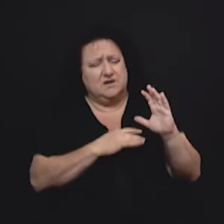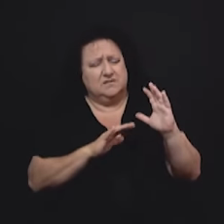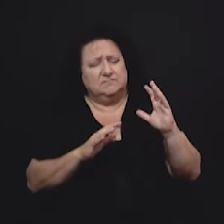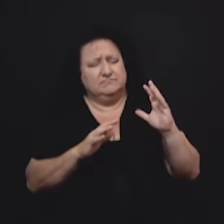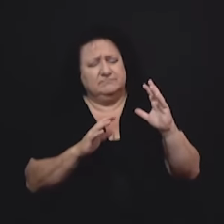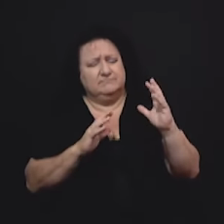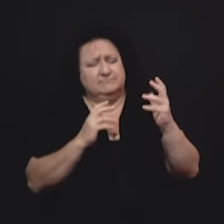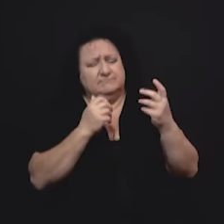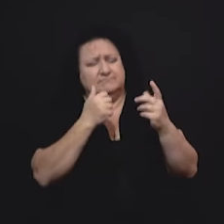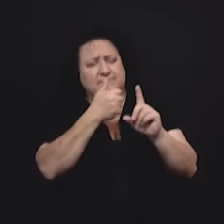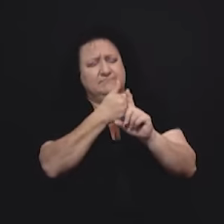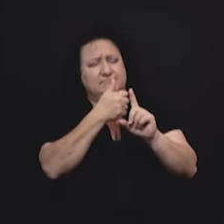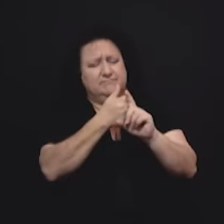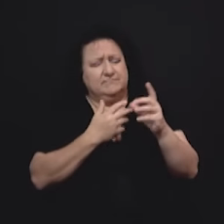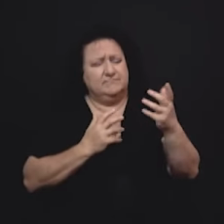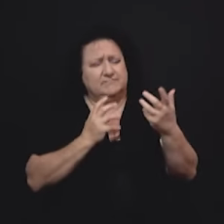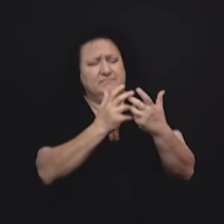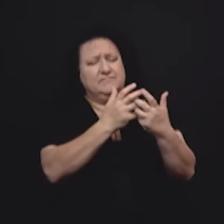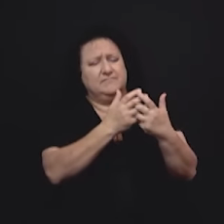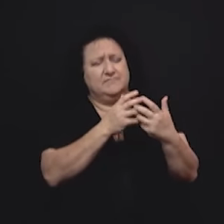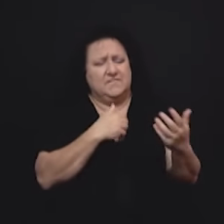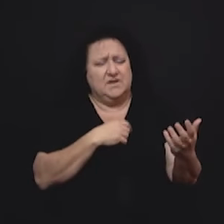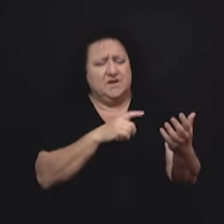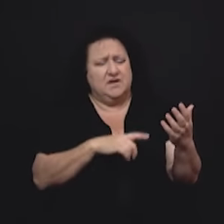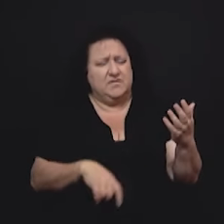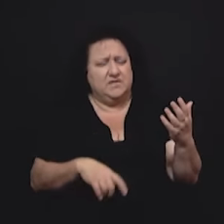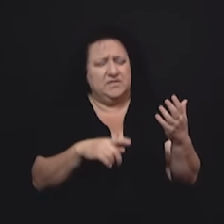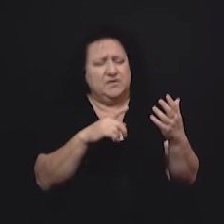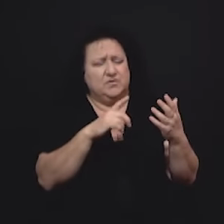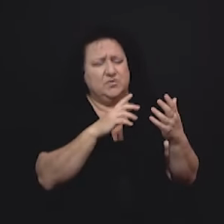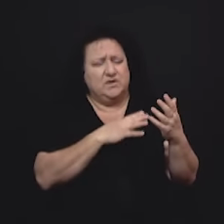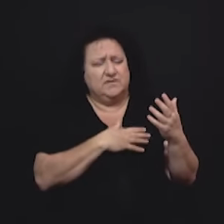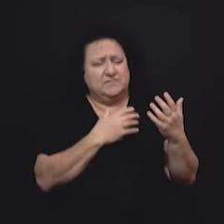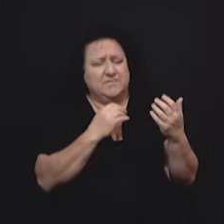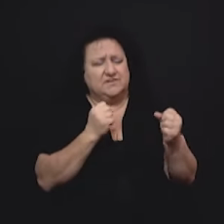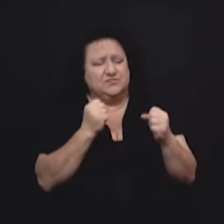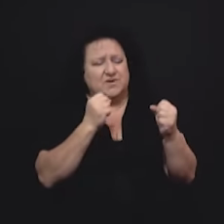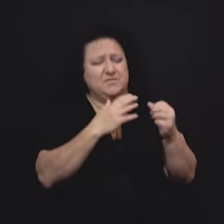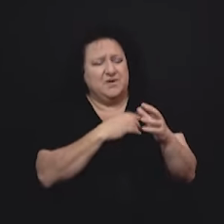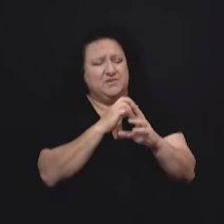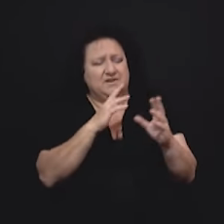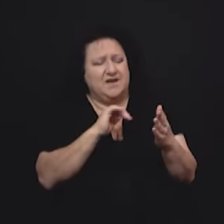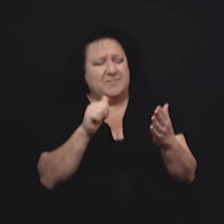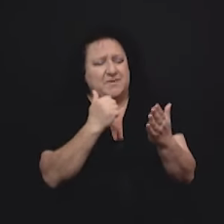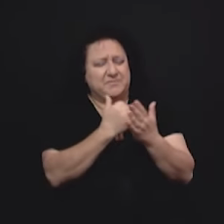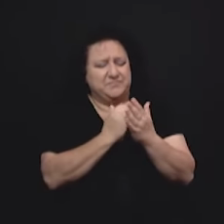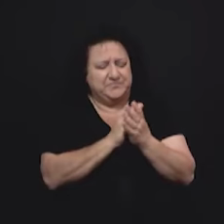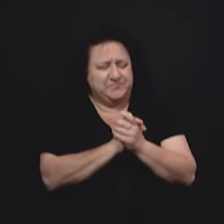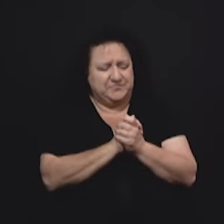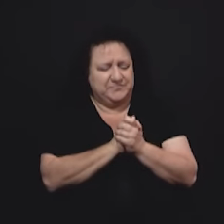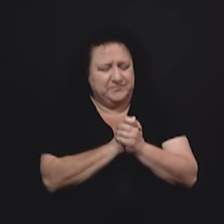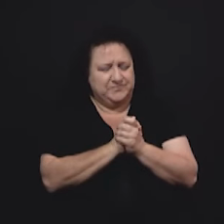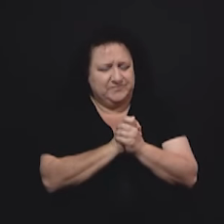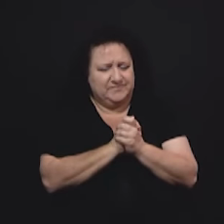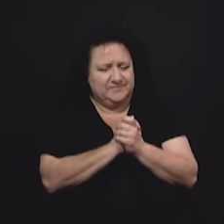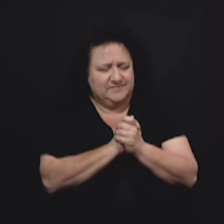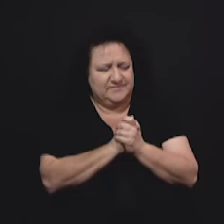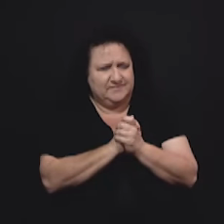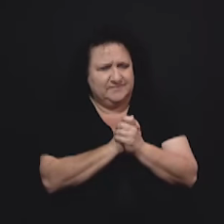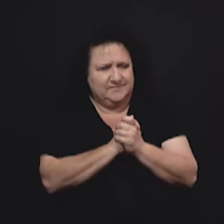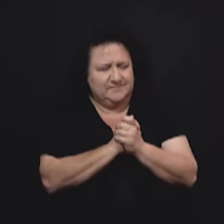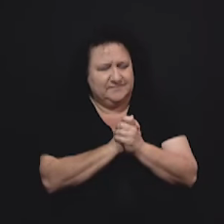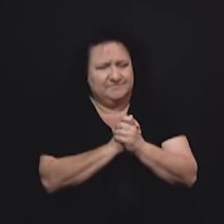my strength and my redeemer. Amen. Amen. Amen. And so we're